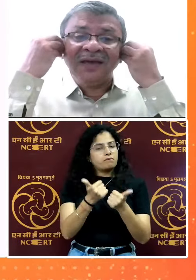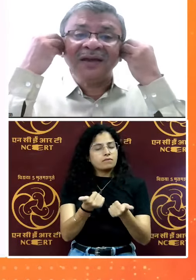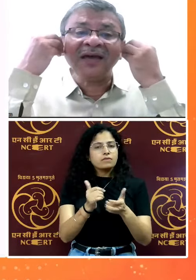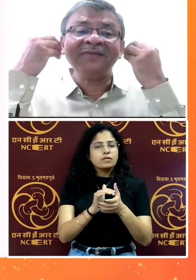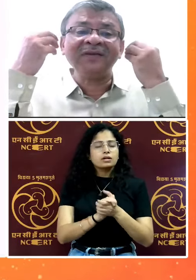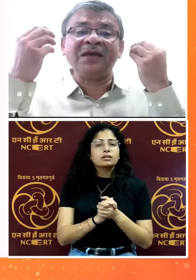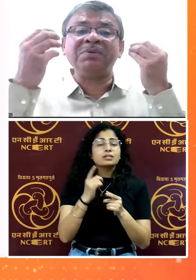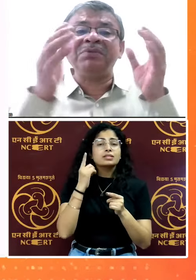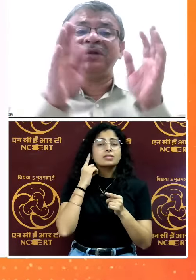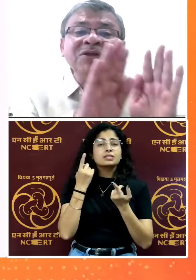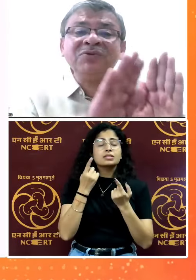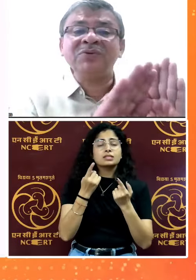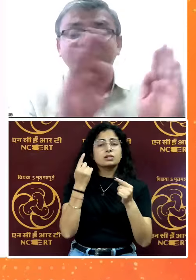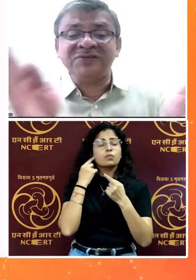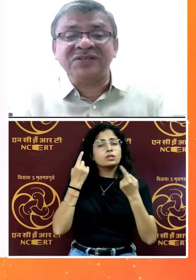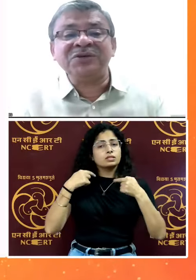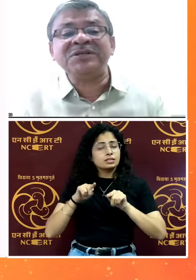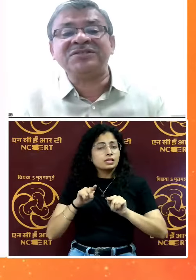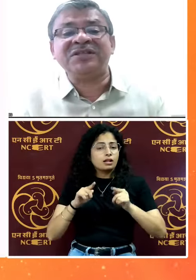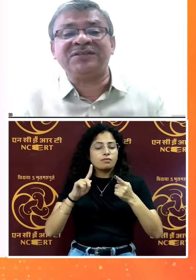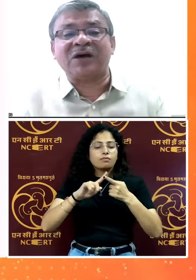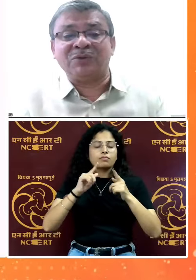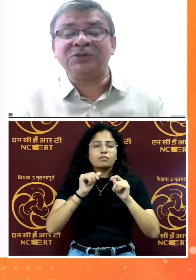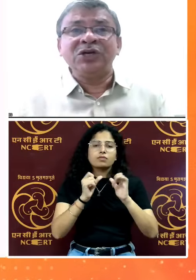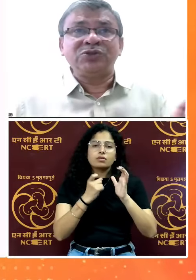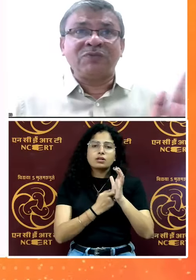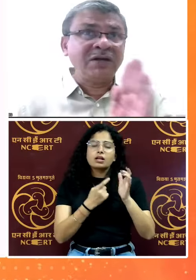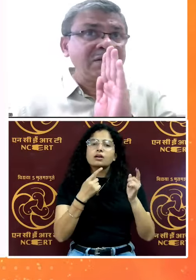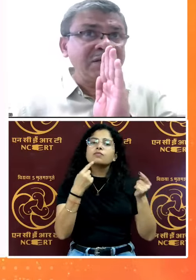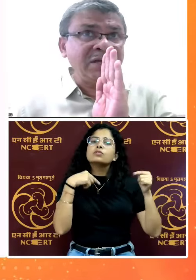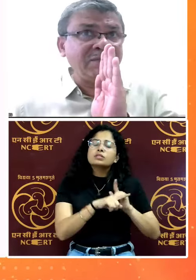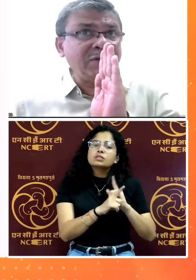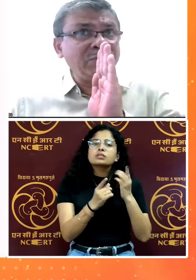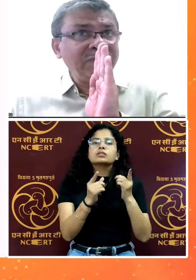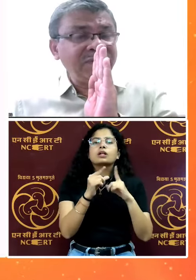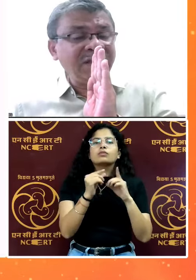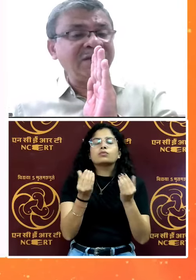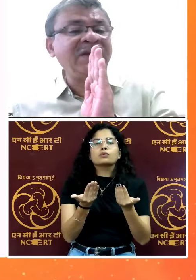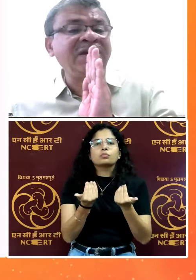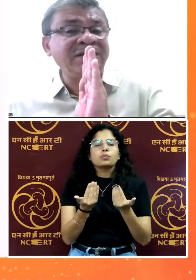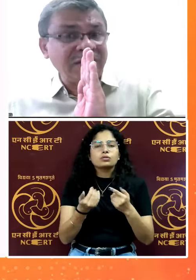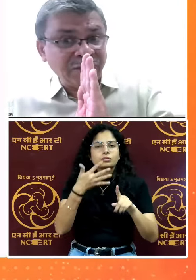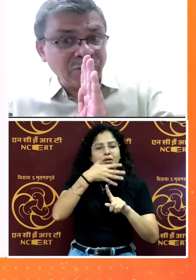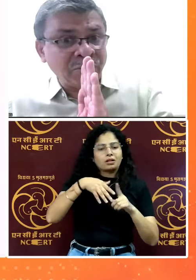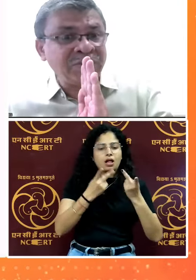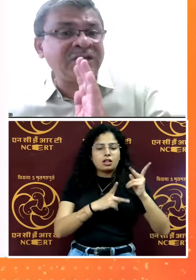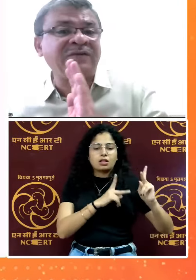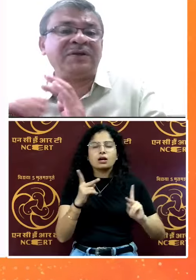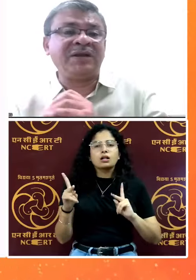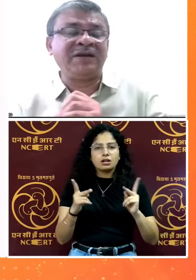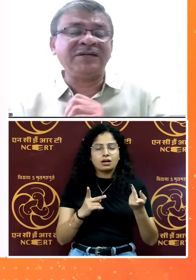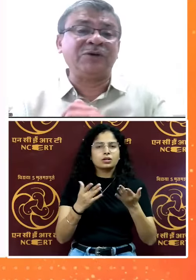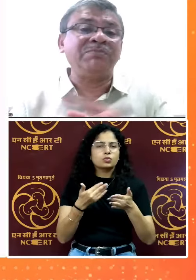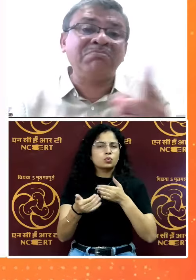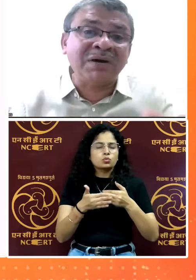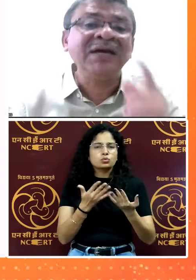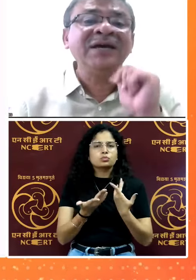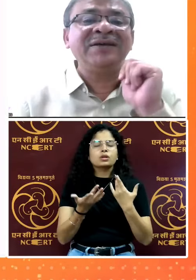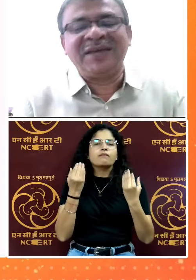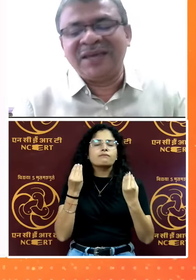the ear has the capability to distinguish these sounds. So what the ear will do is, ear will ignore the reverberated